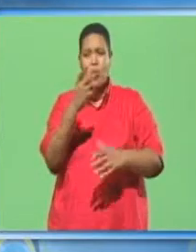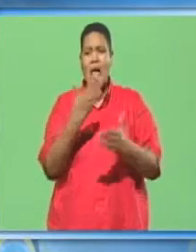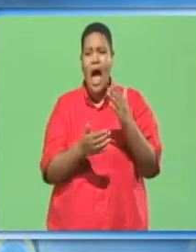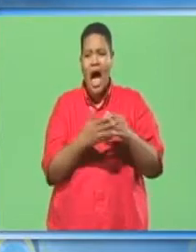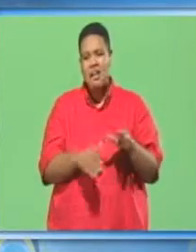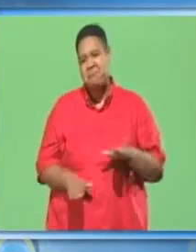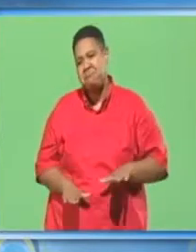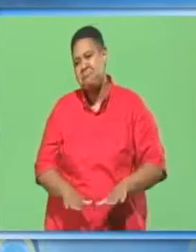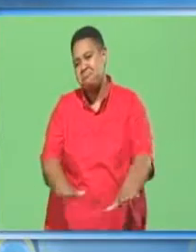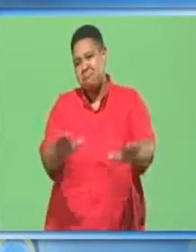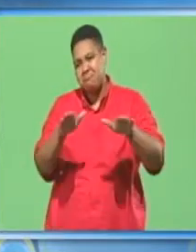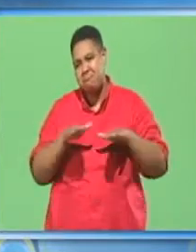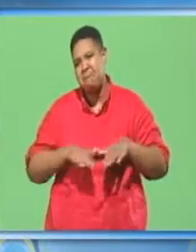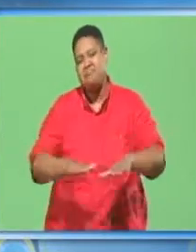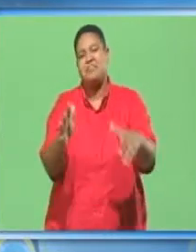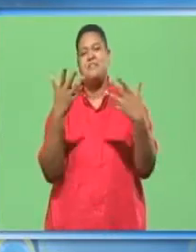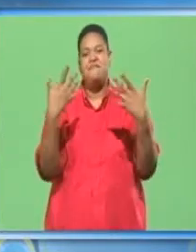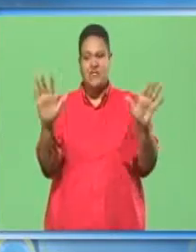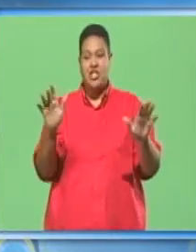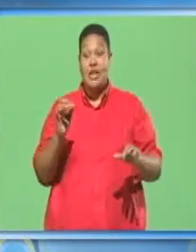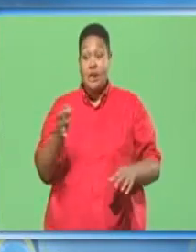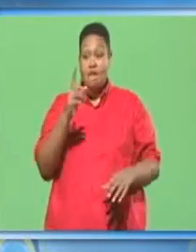cut.